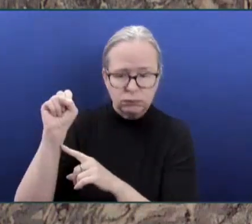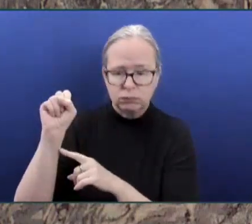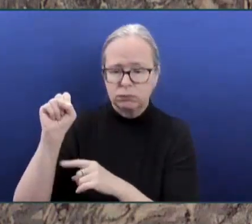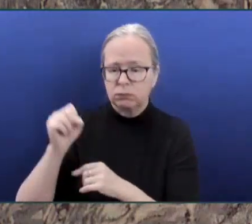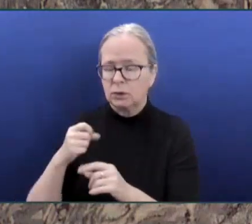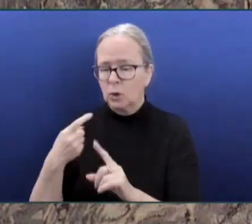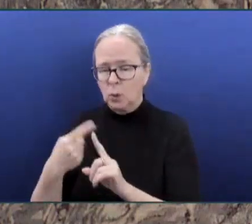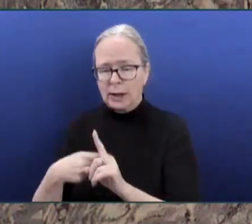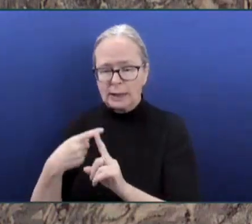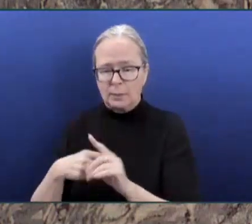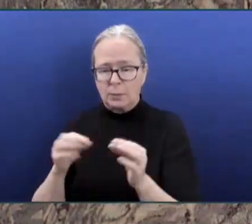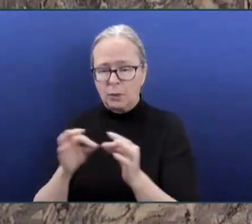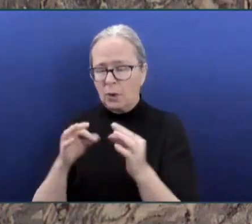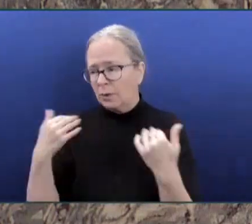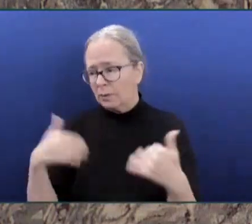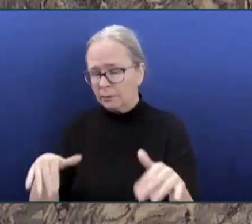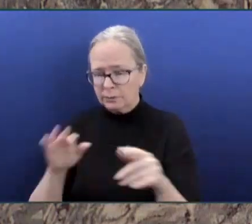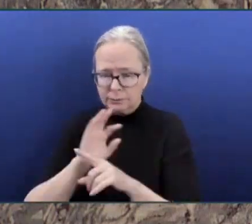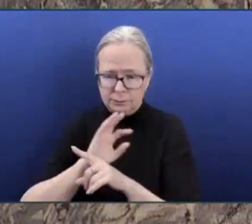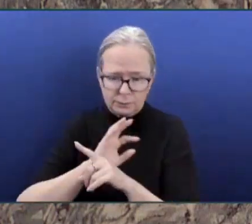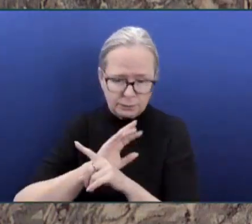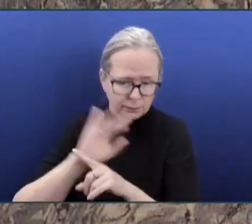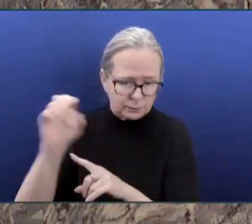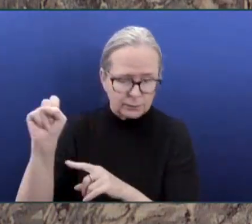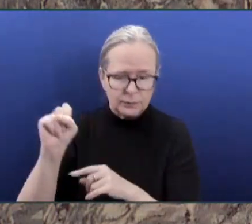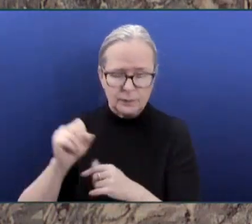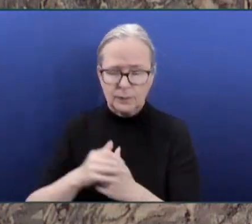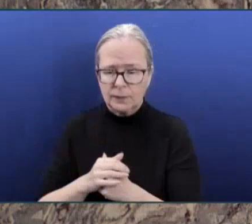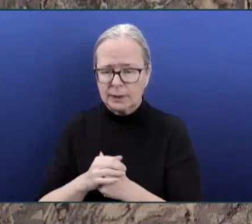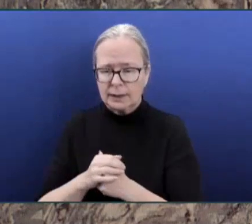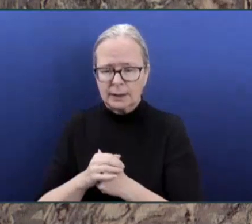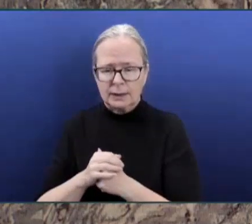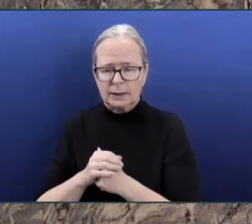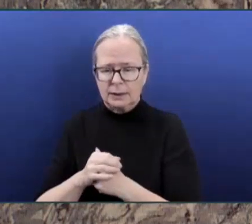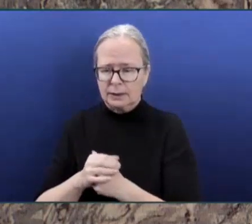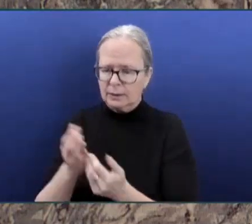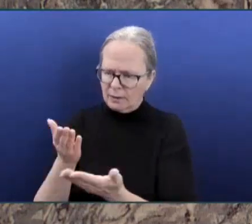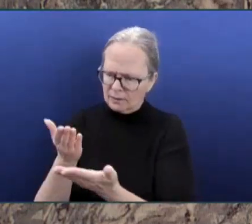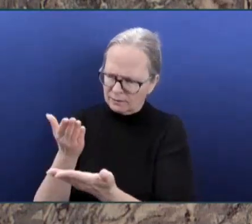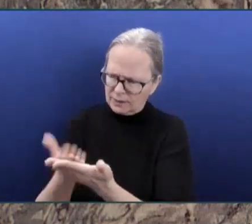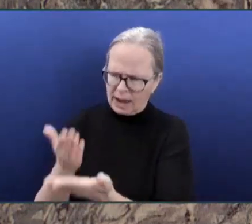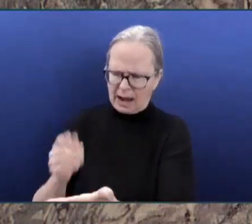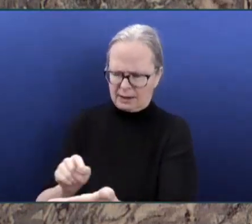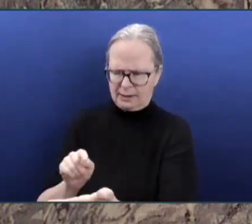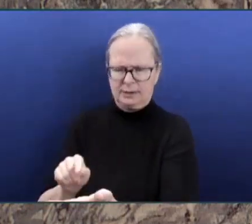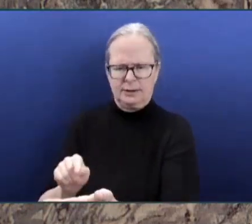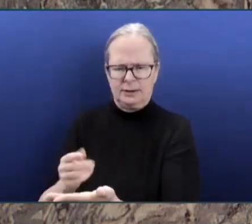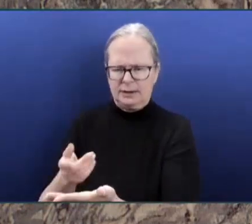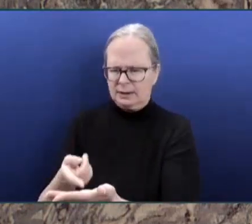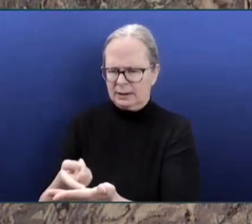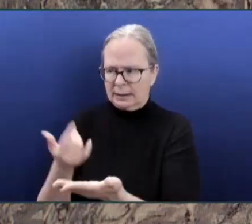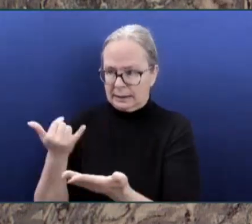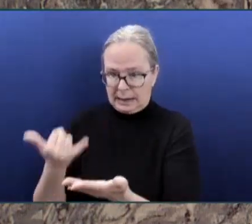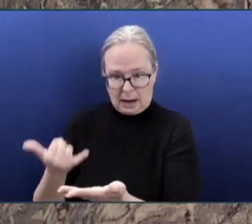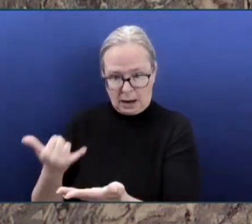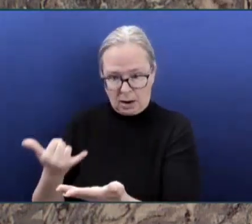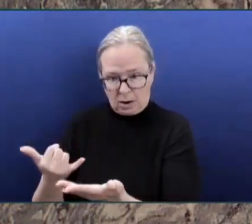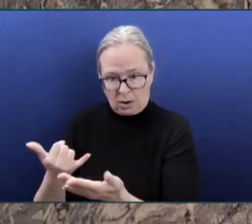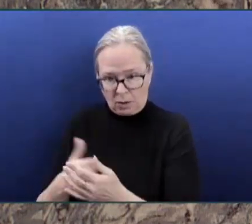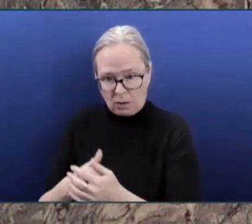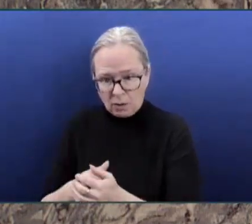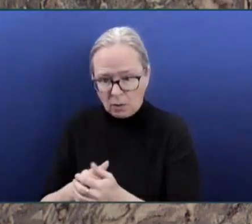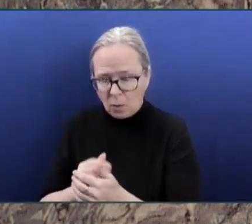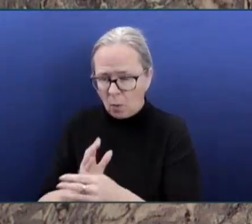It's a fact. What's also a fact is that you now need to earn over $270,000 to be able to afford a